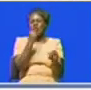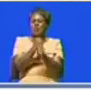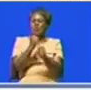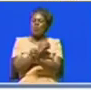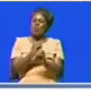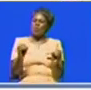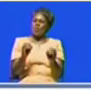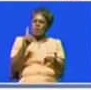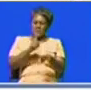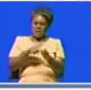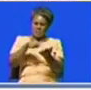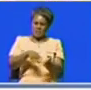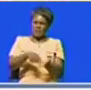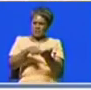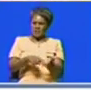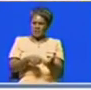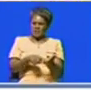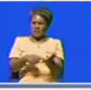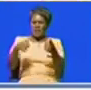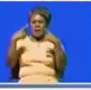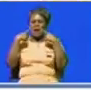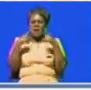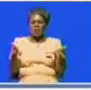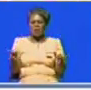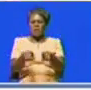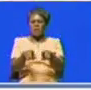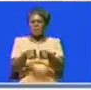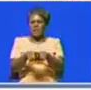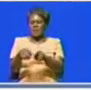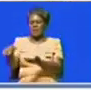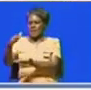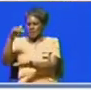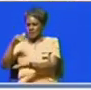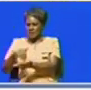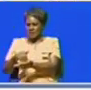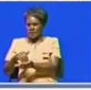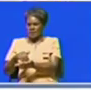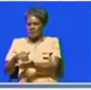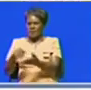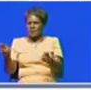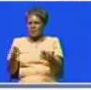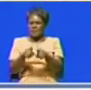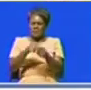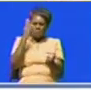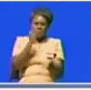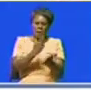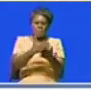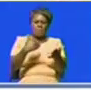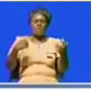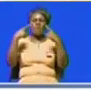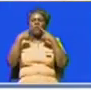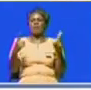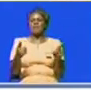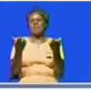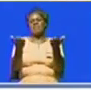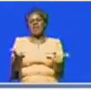it. When we insist that the results as announced at the polling station must be verified before it's transmitted,